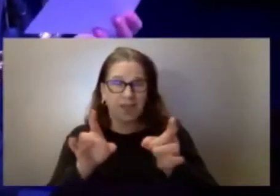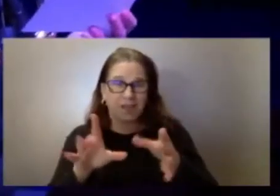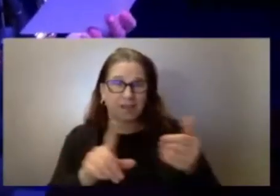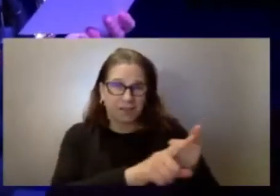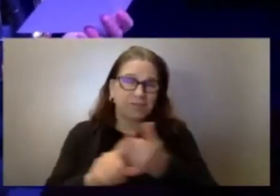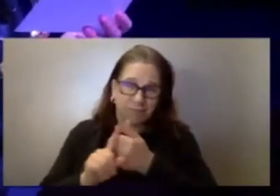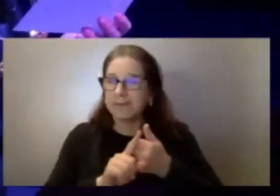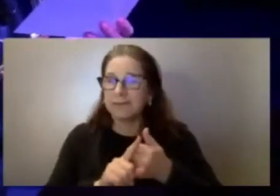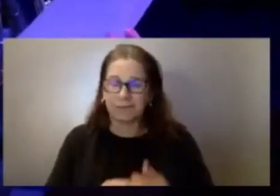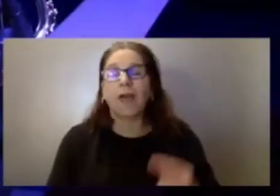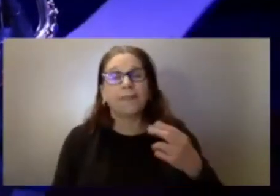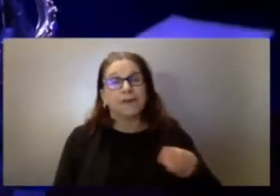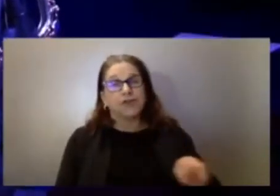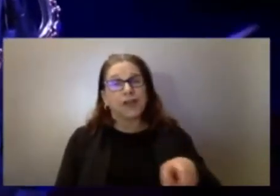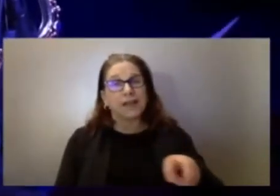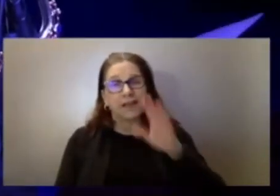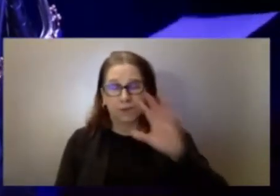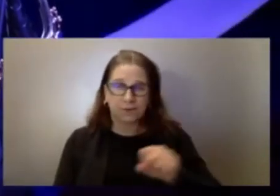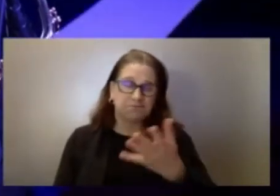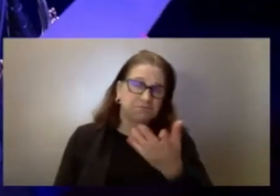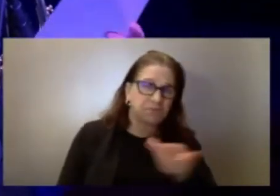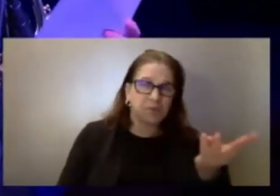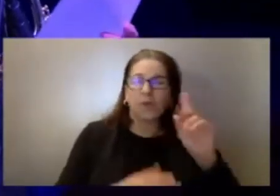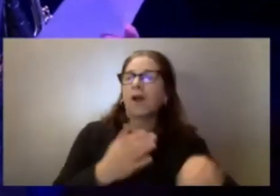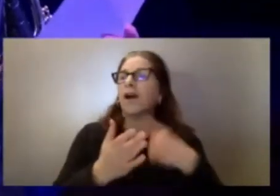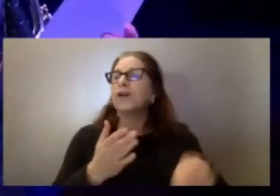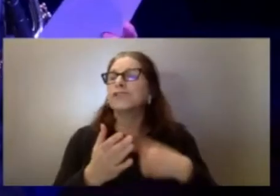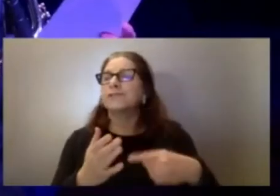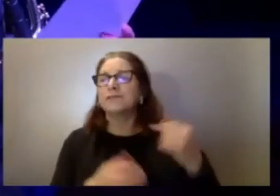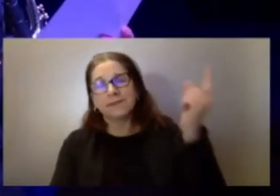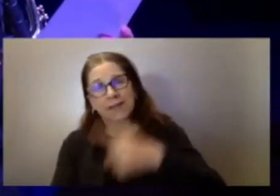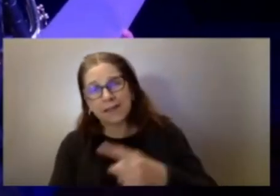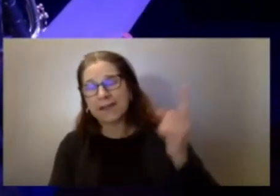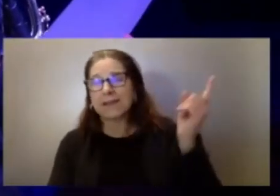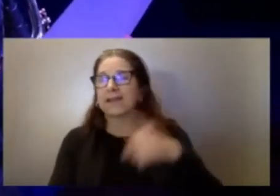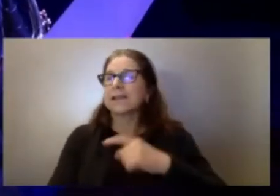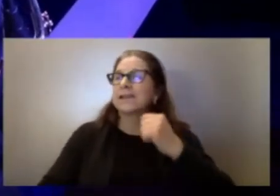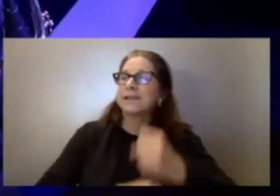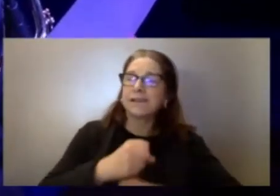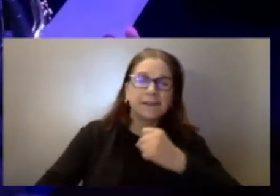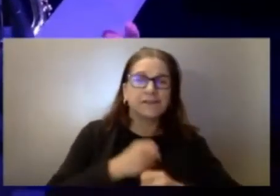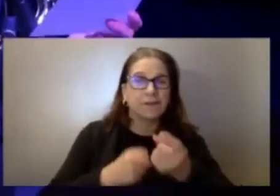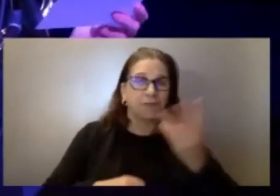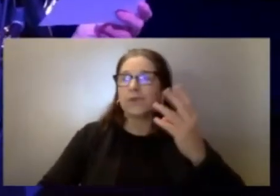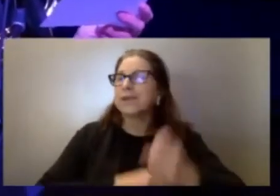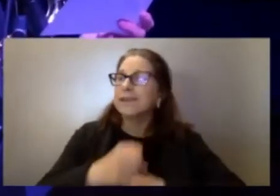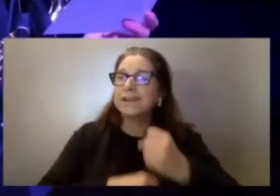you a few hours, a day, a few years,